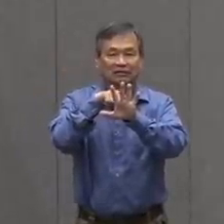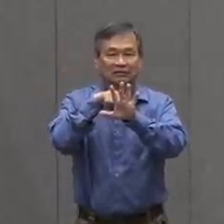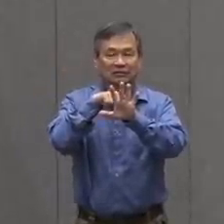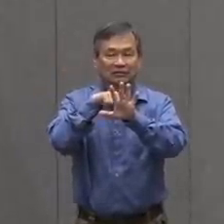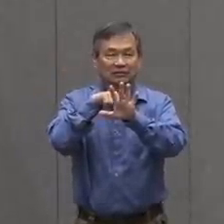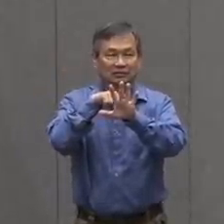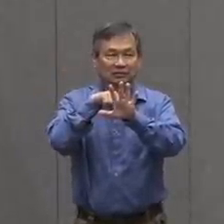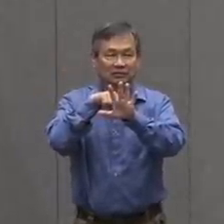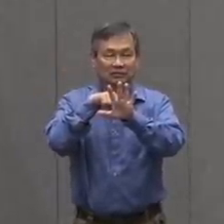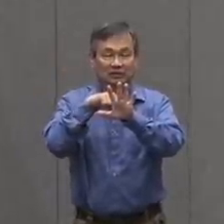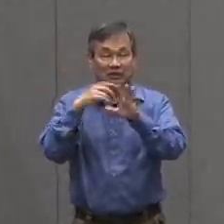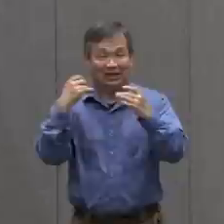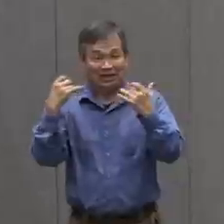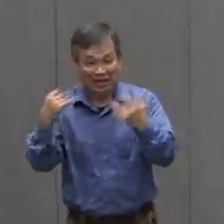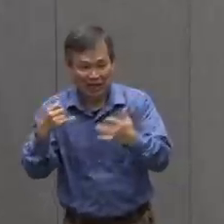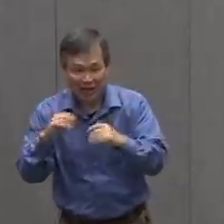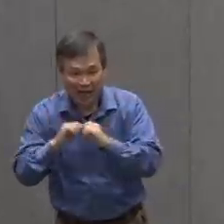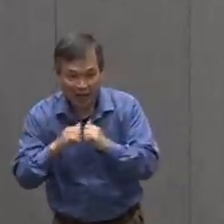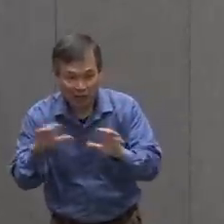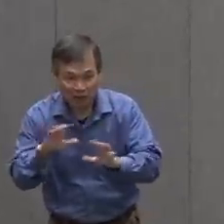So I'm going to use